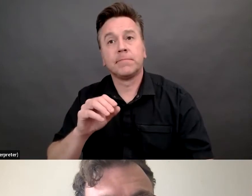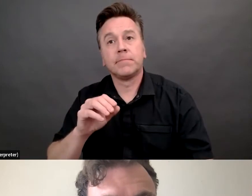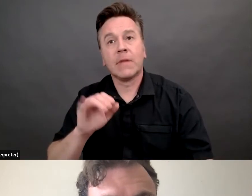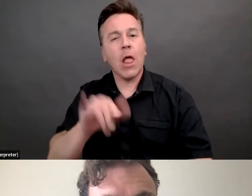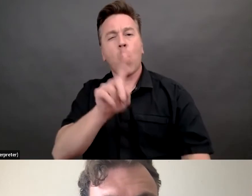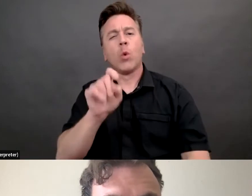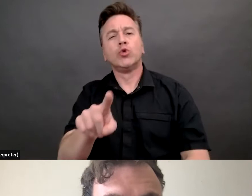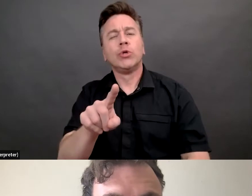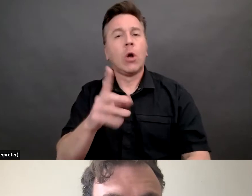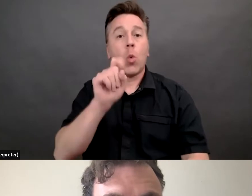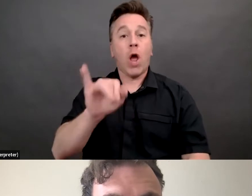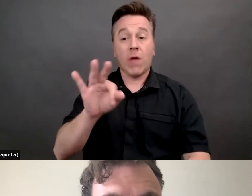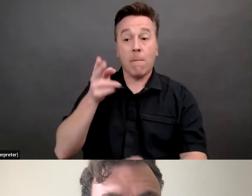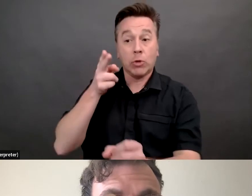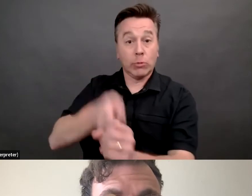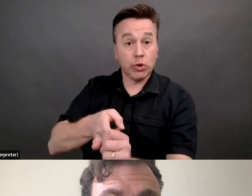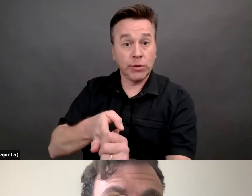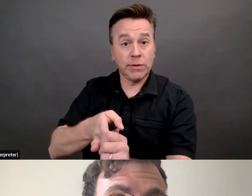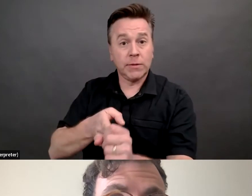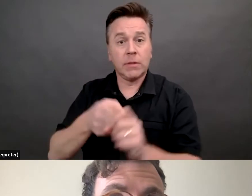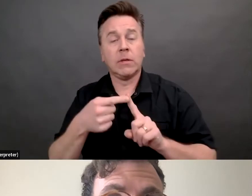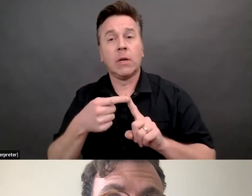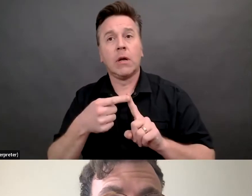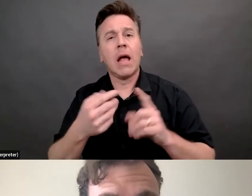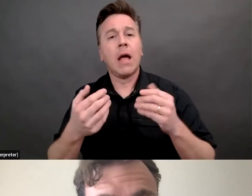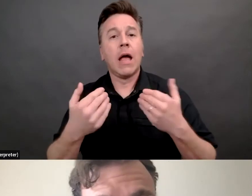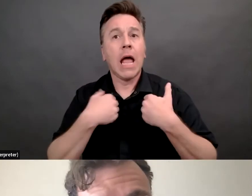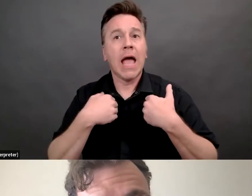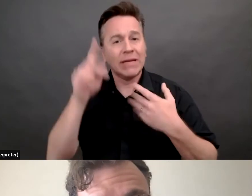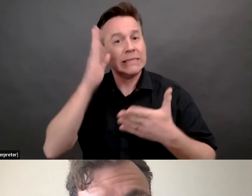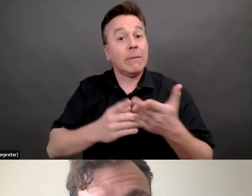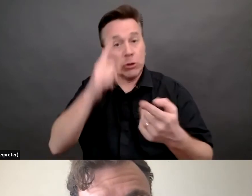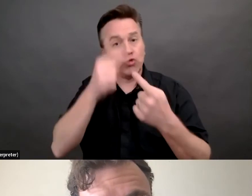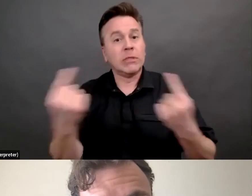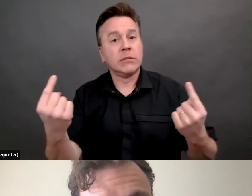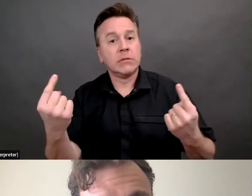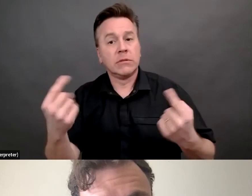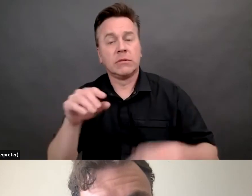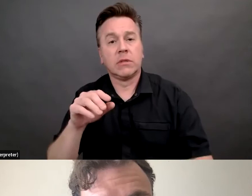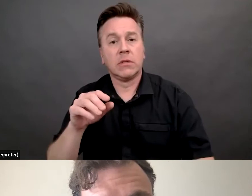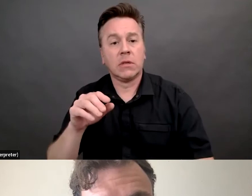this question, the question of participation, there are disagreements.